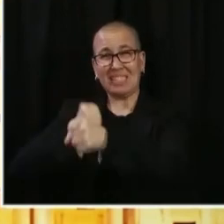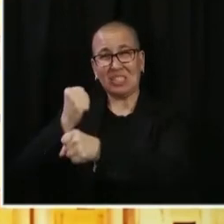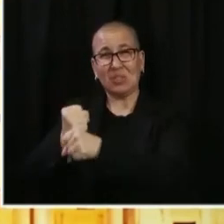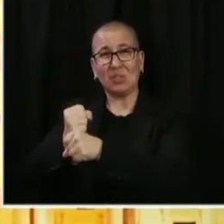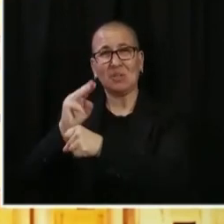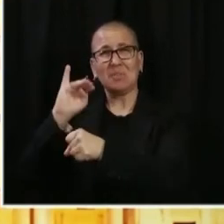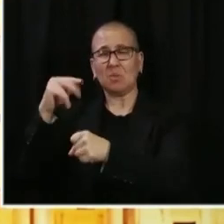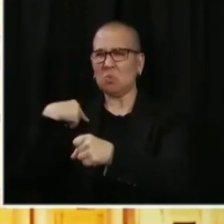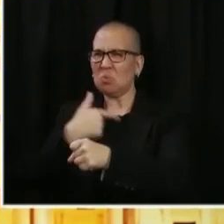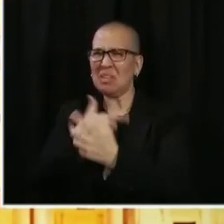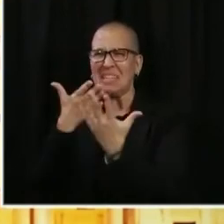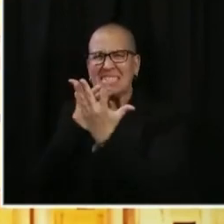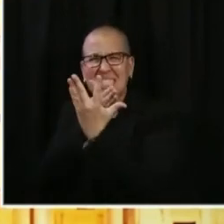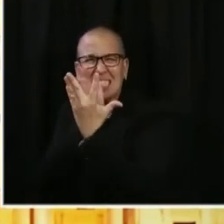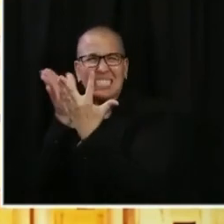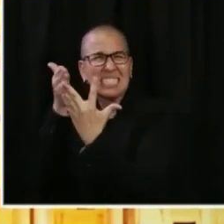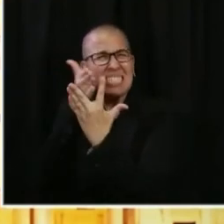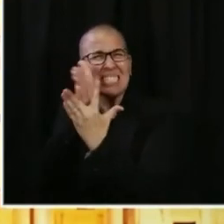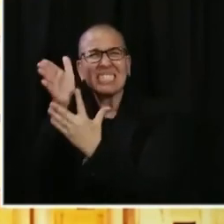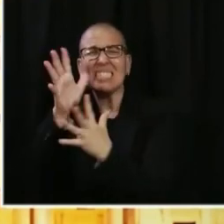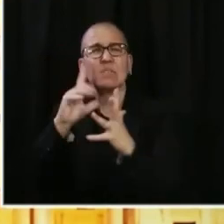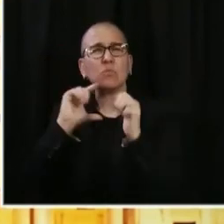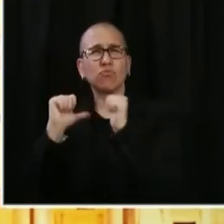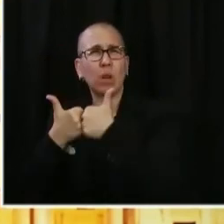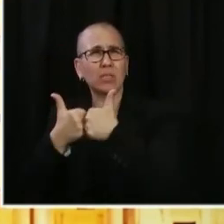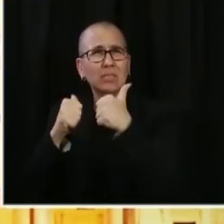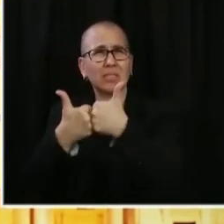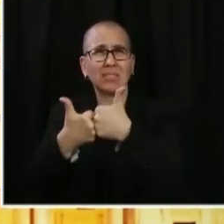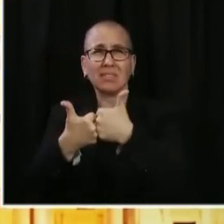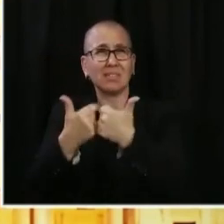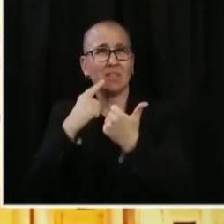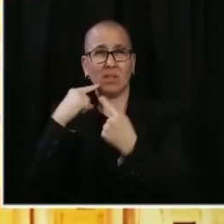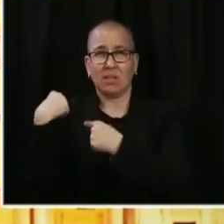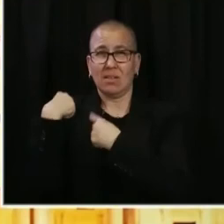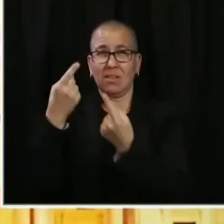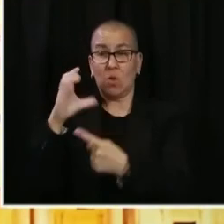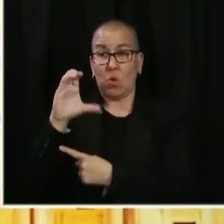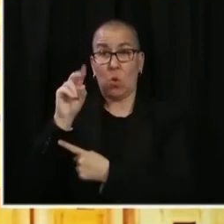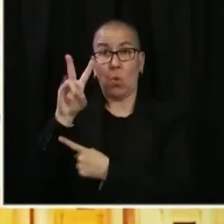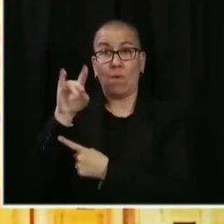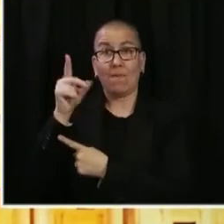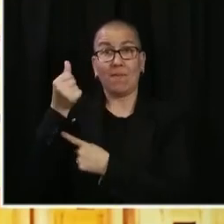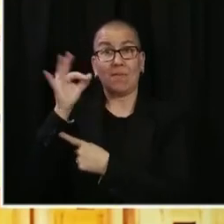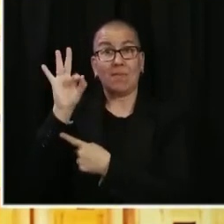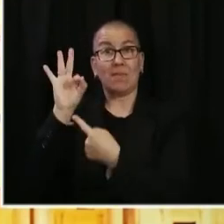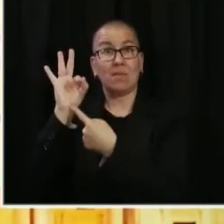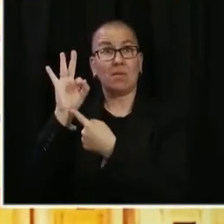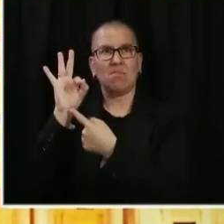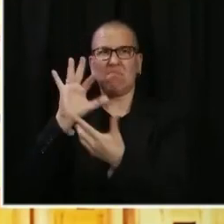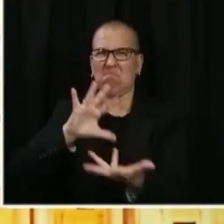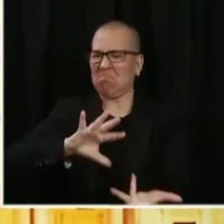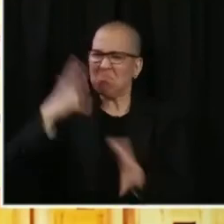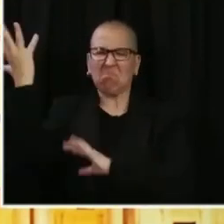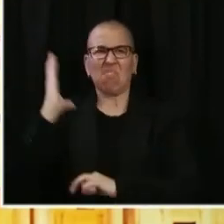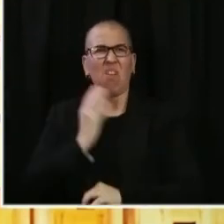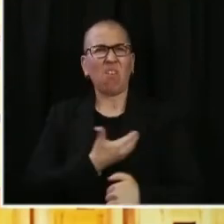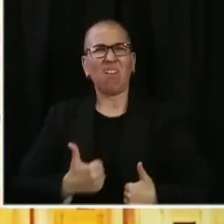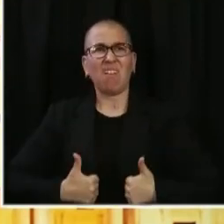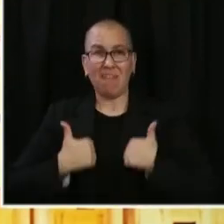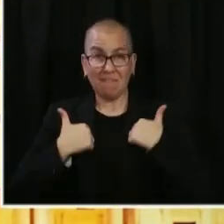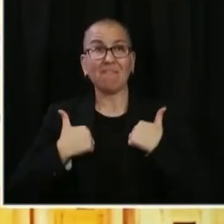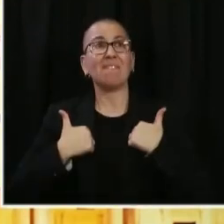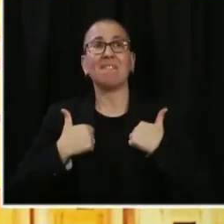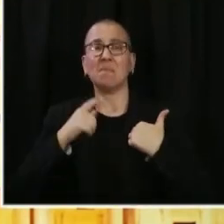before, COVID-19 and a global pandemic. COVID-19 has upended life as we know it. The virus has claimed the lives of